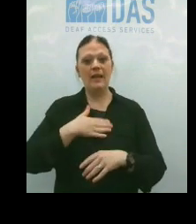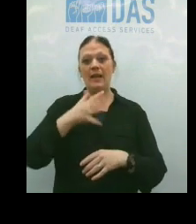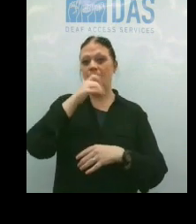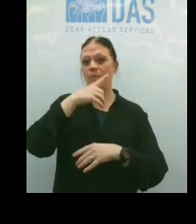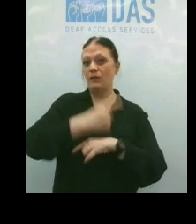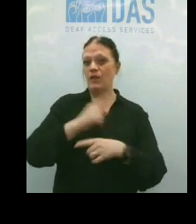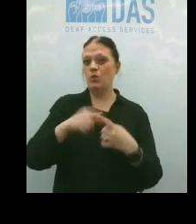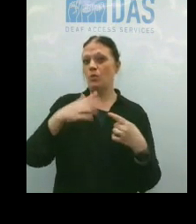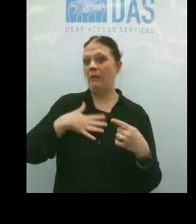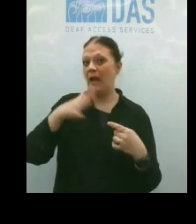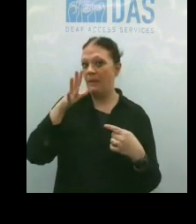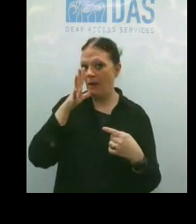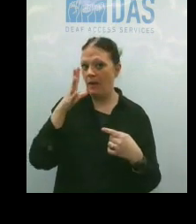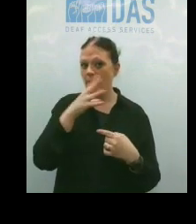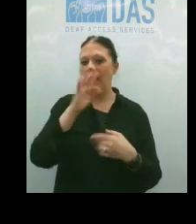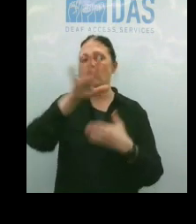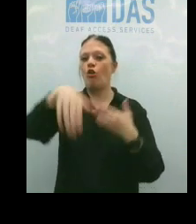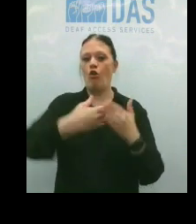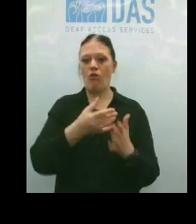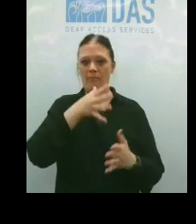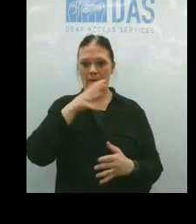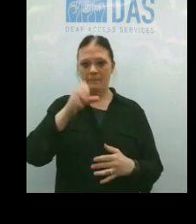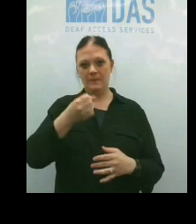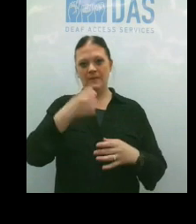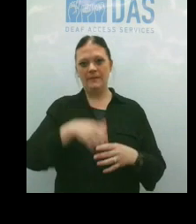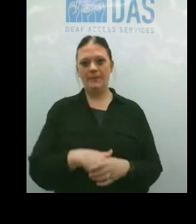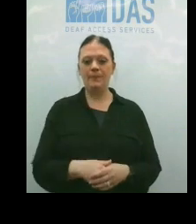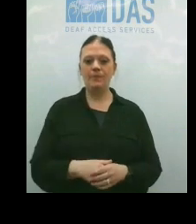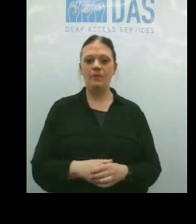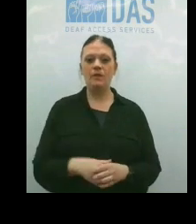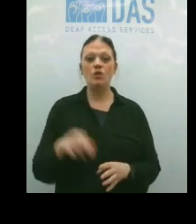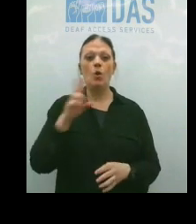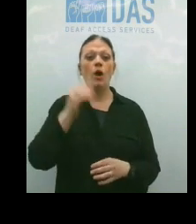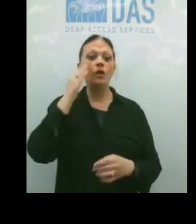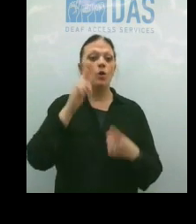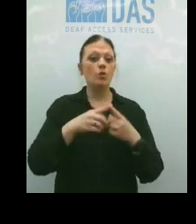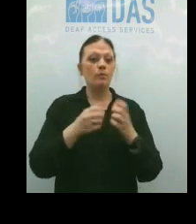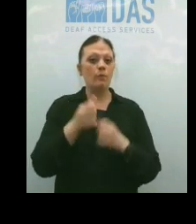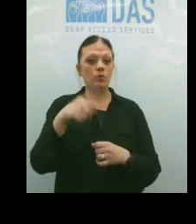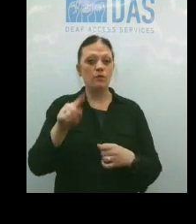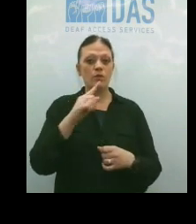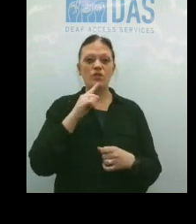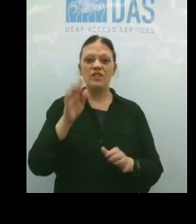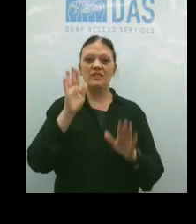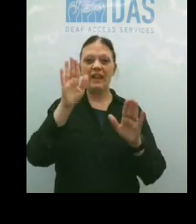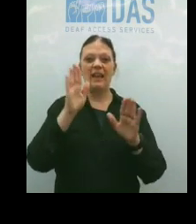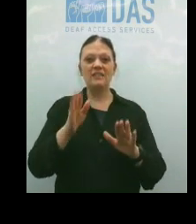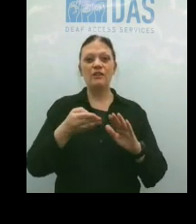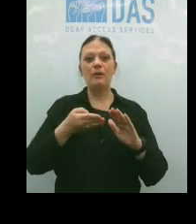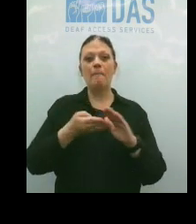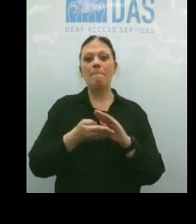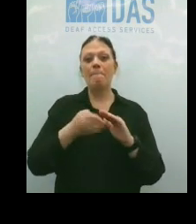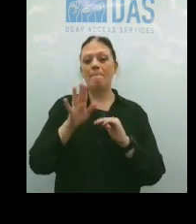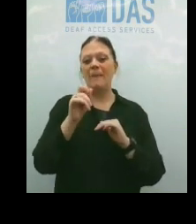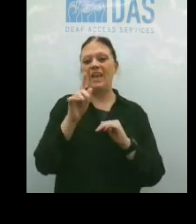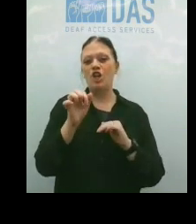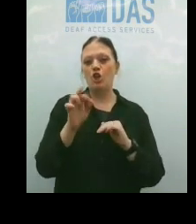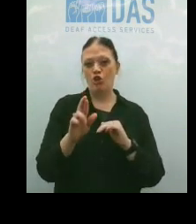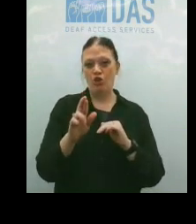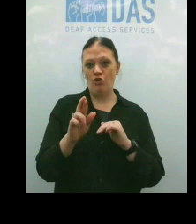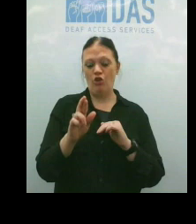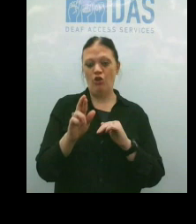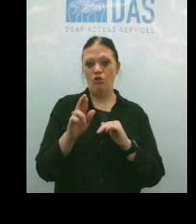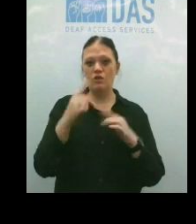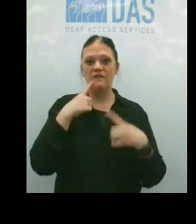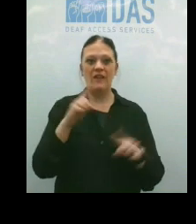Day to my mom and all moms. Unknown to most of you, Dr. Burstein is an excellent baker. She's